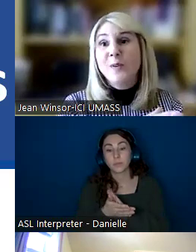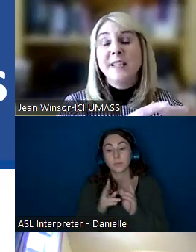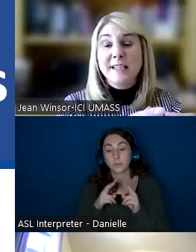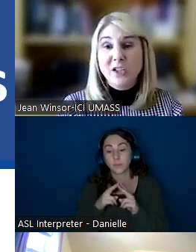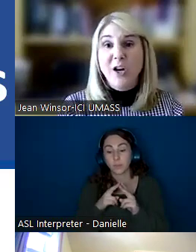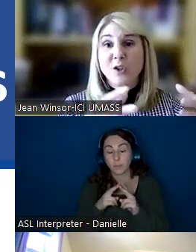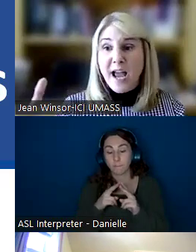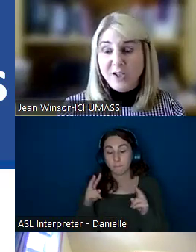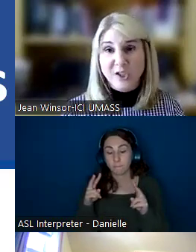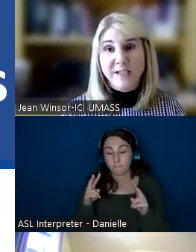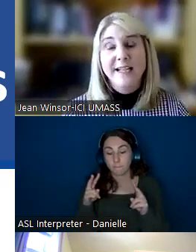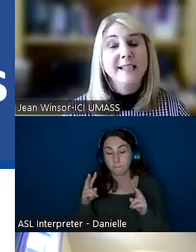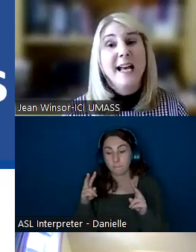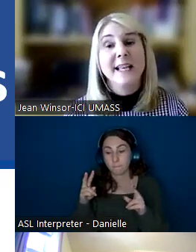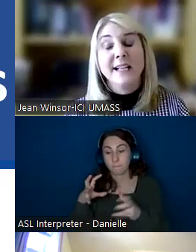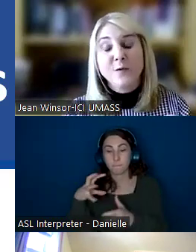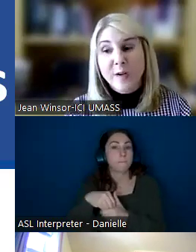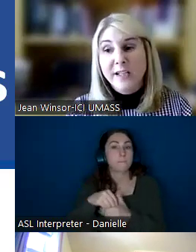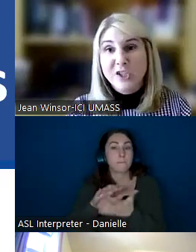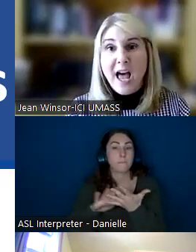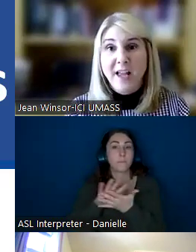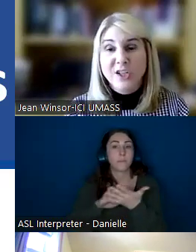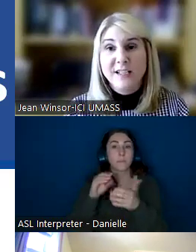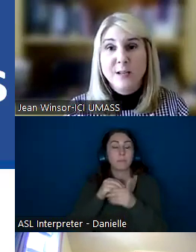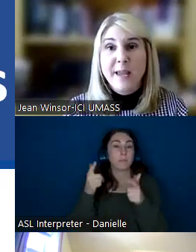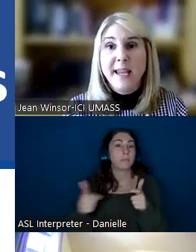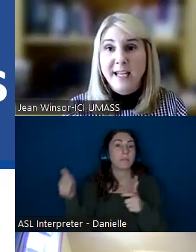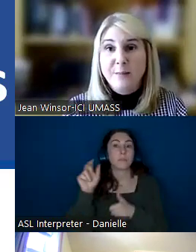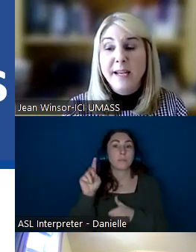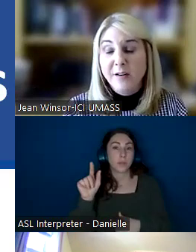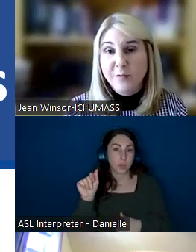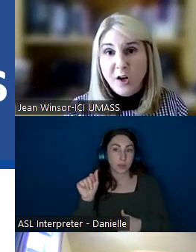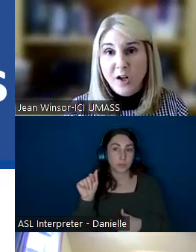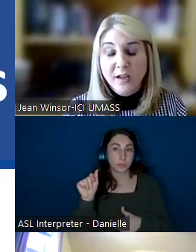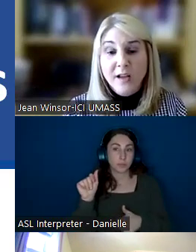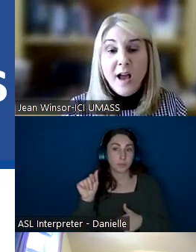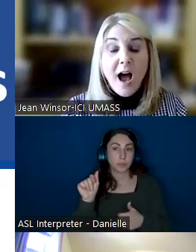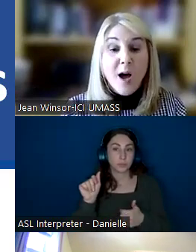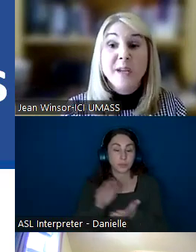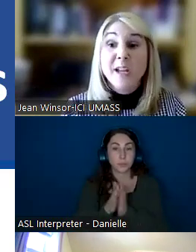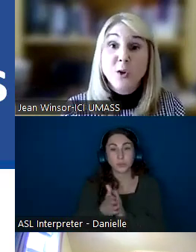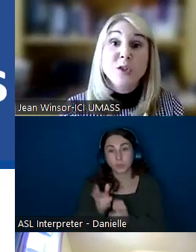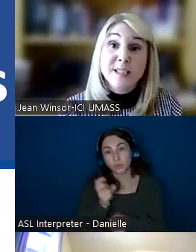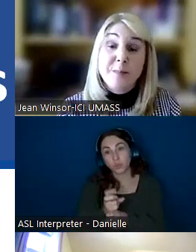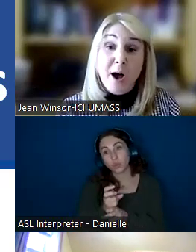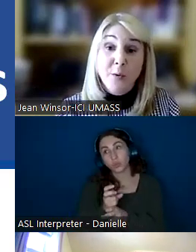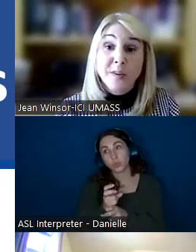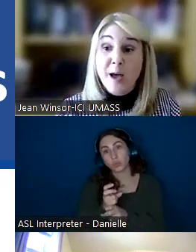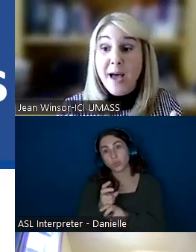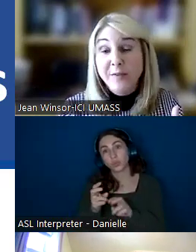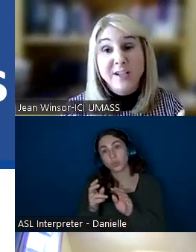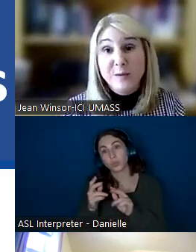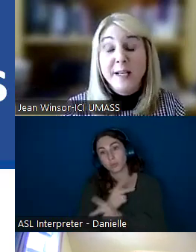confined within these larger national data sets that it's really challenging to make any meaningful conclusions